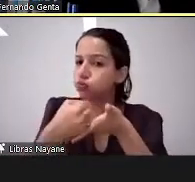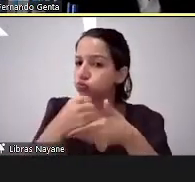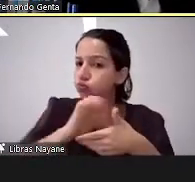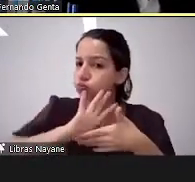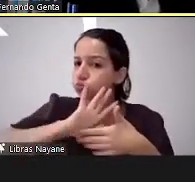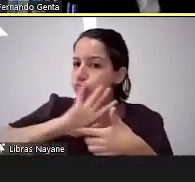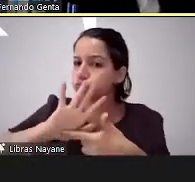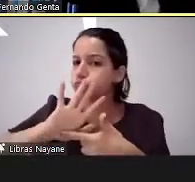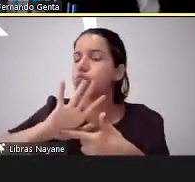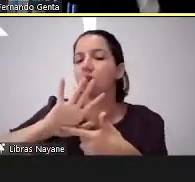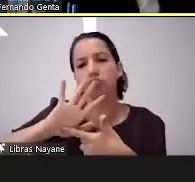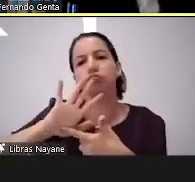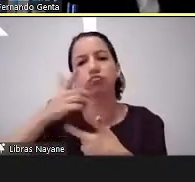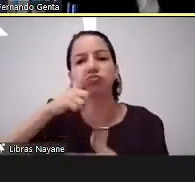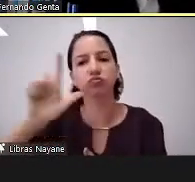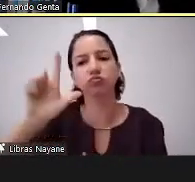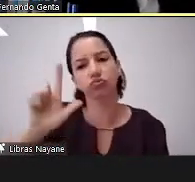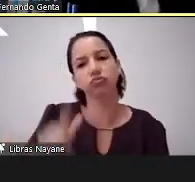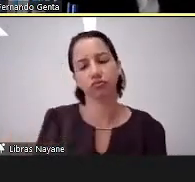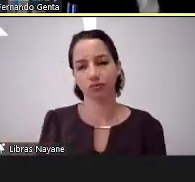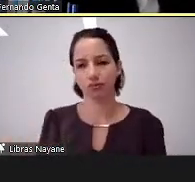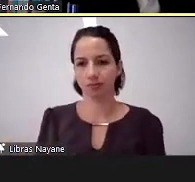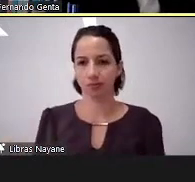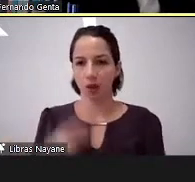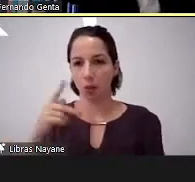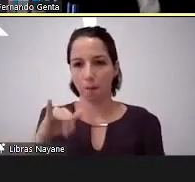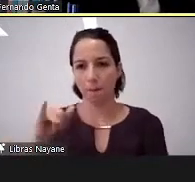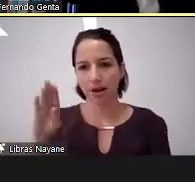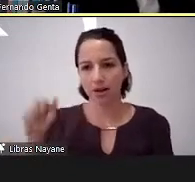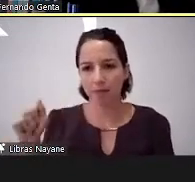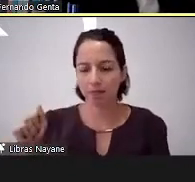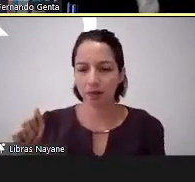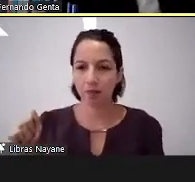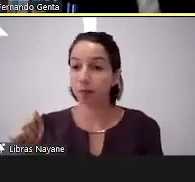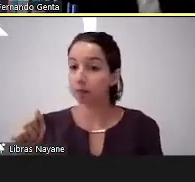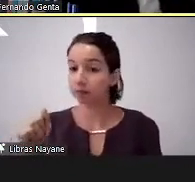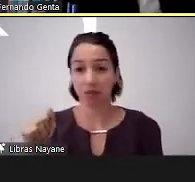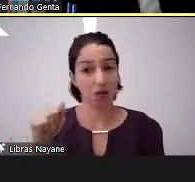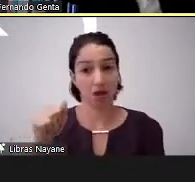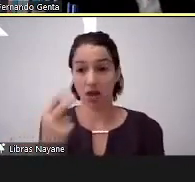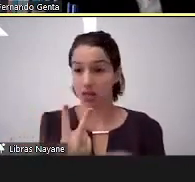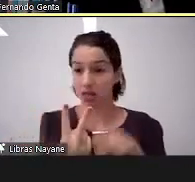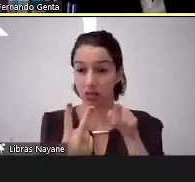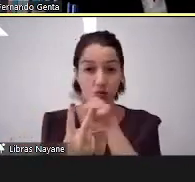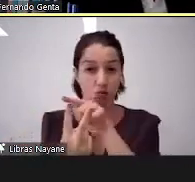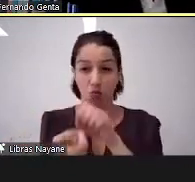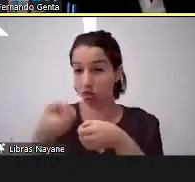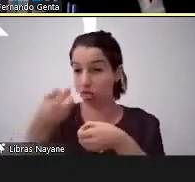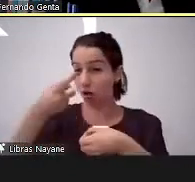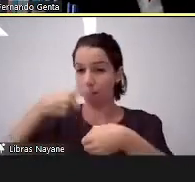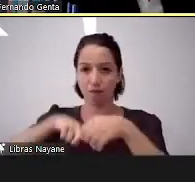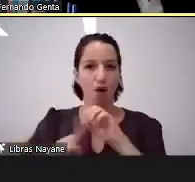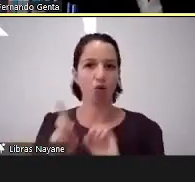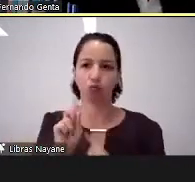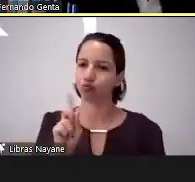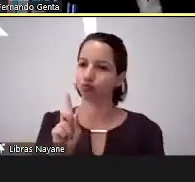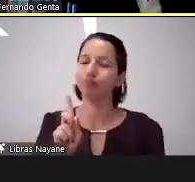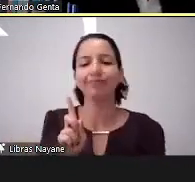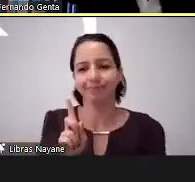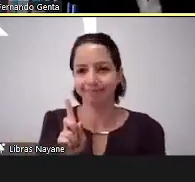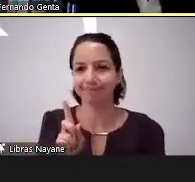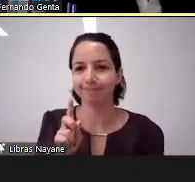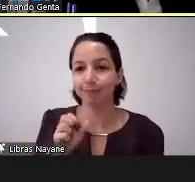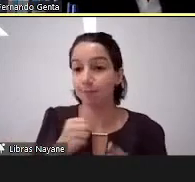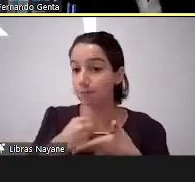a constant growth. These sectors will not go back to